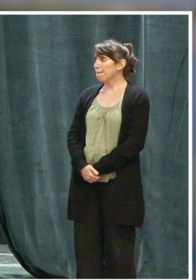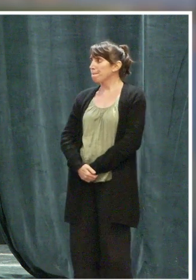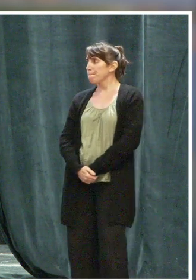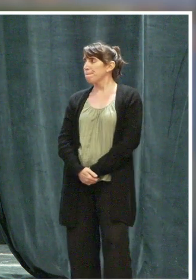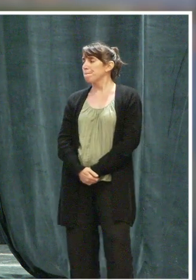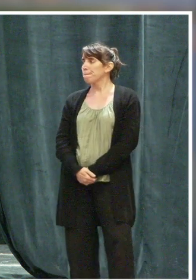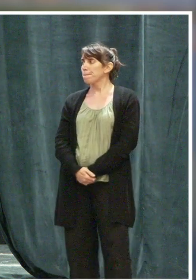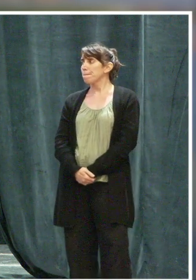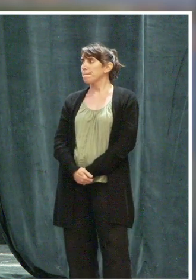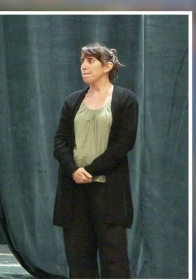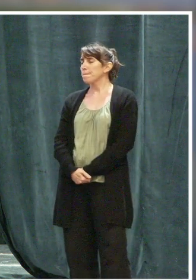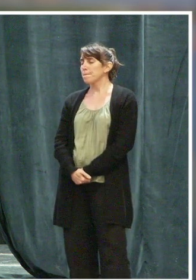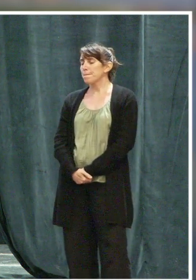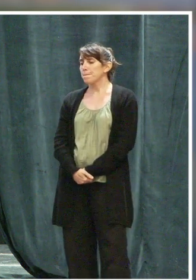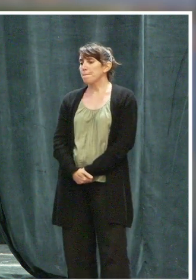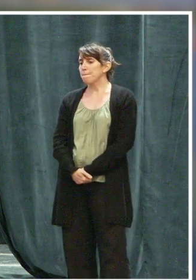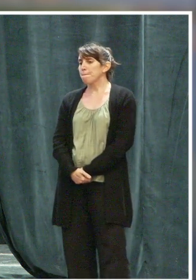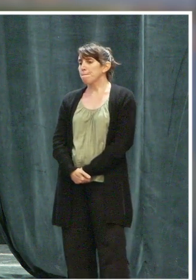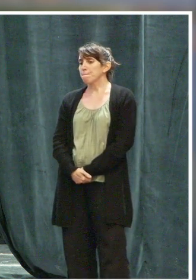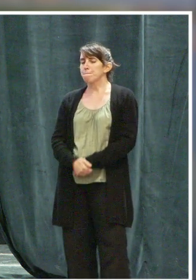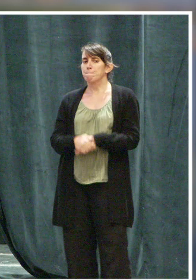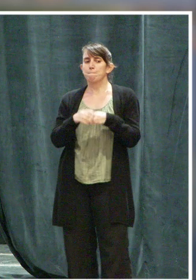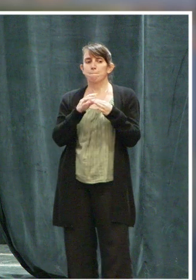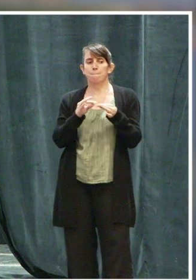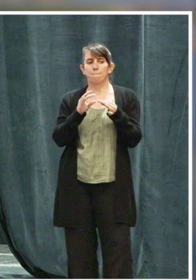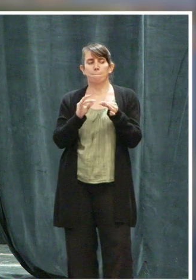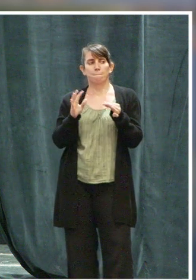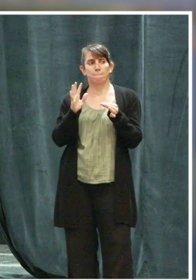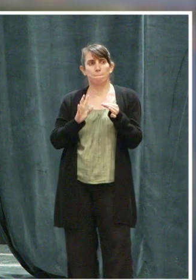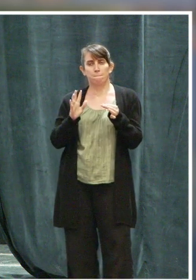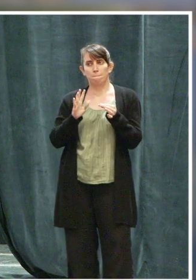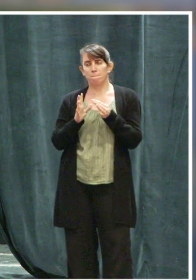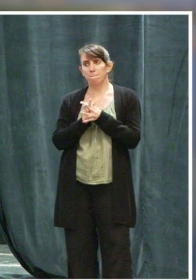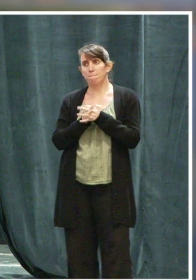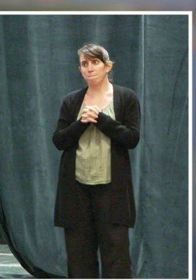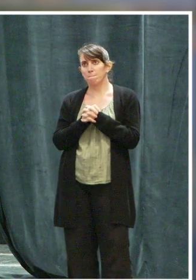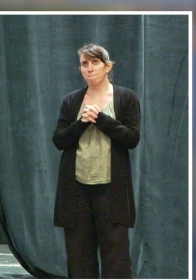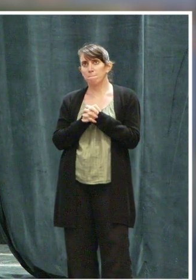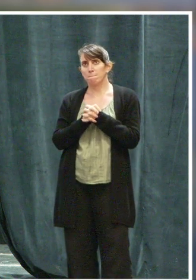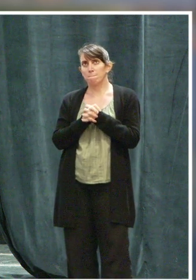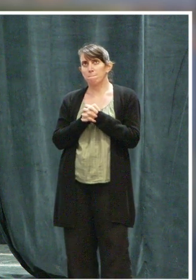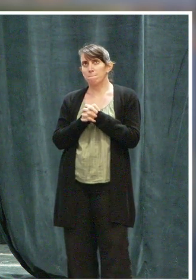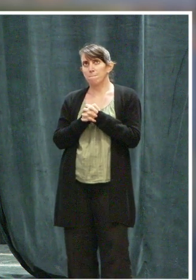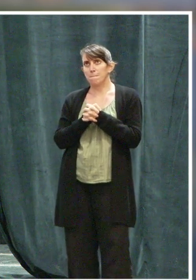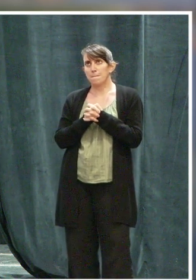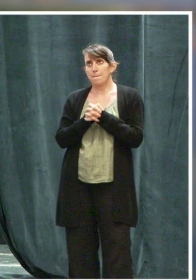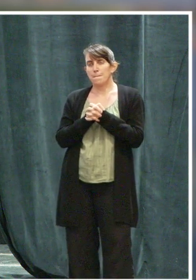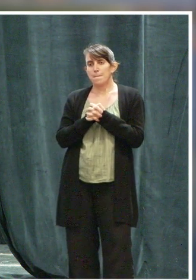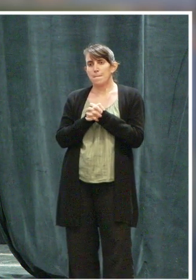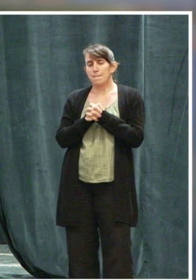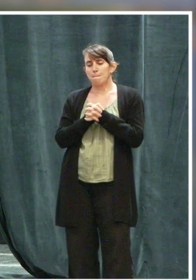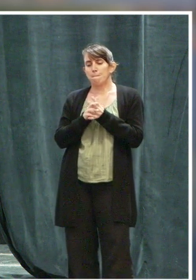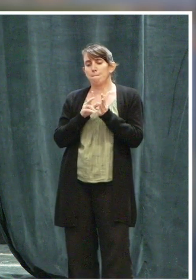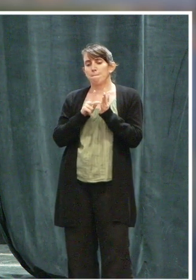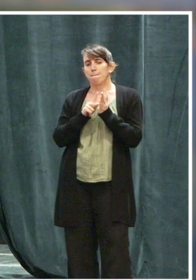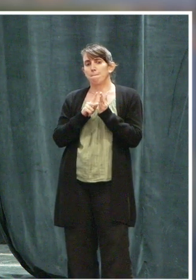Right. So as Gwen had mentioned earlier, the project is in the